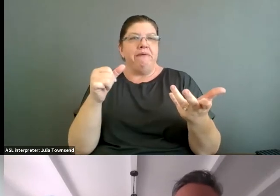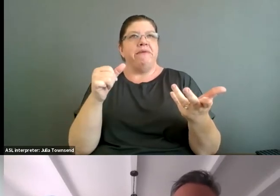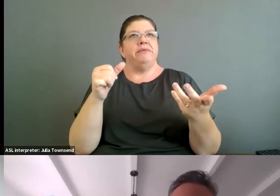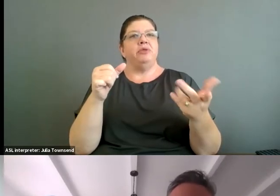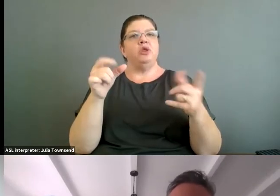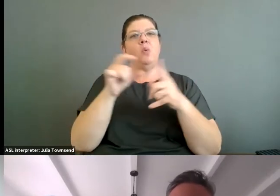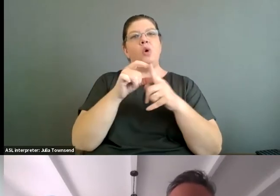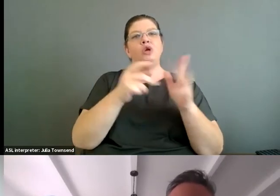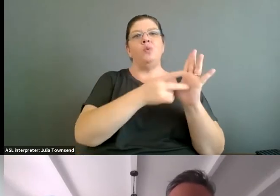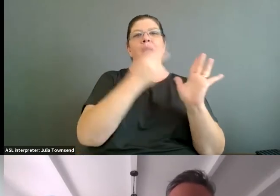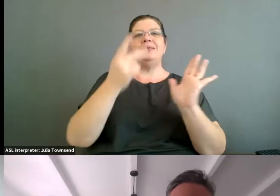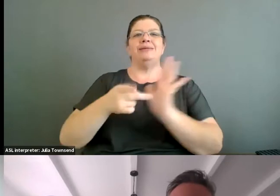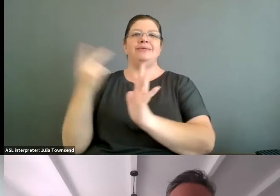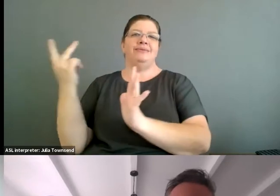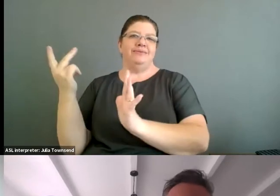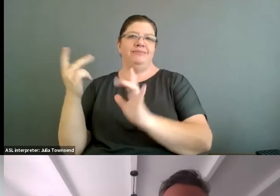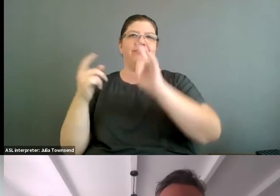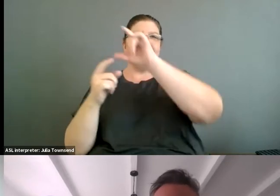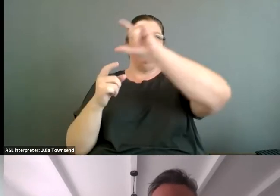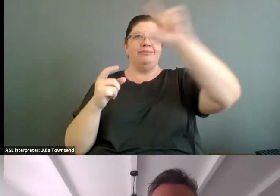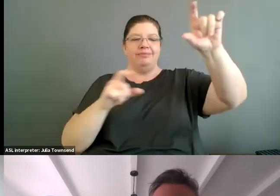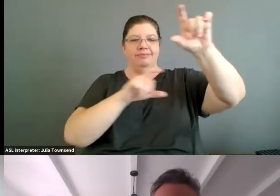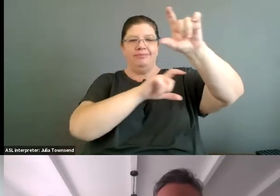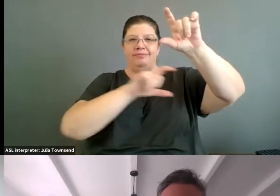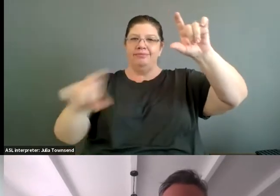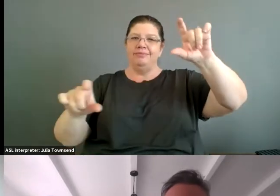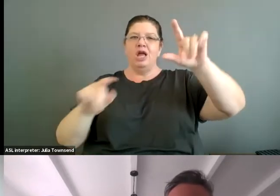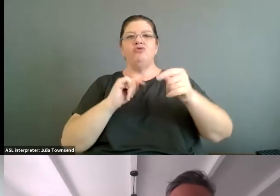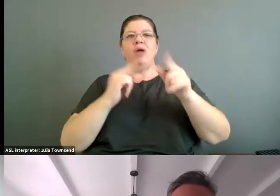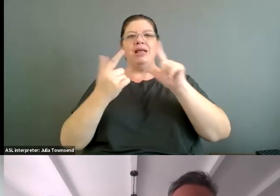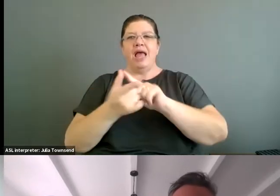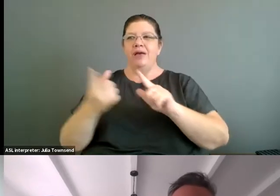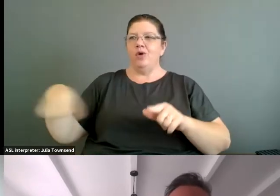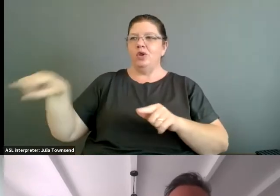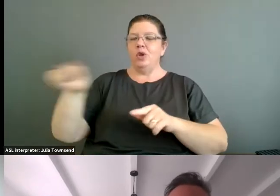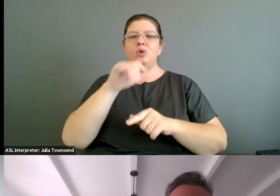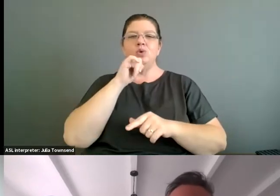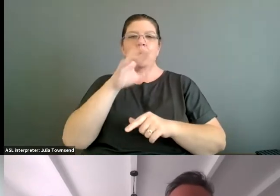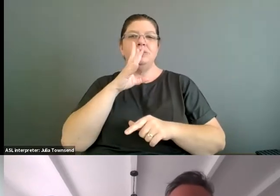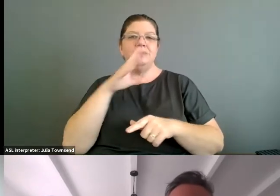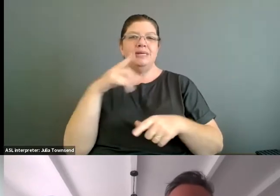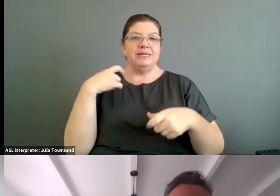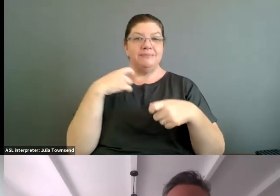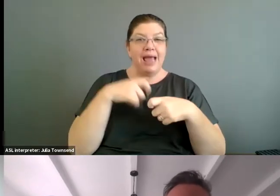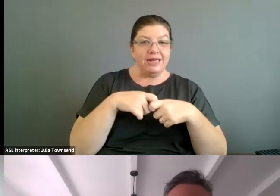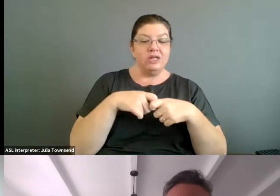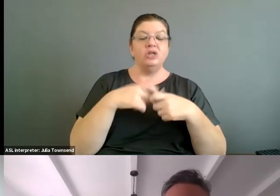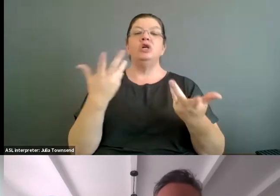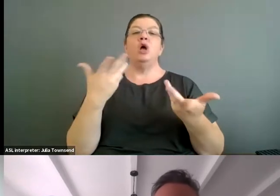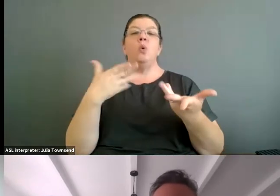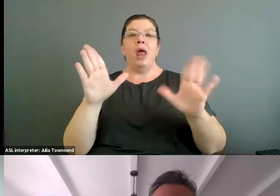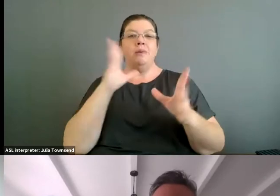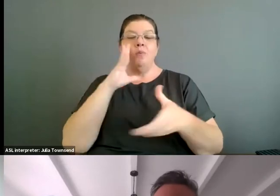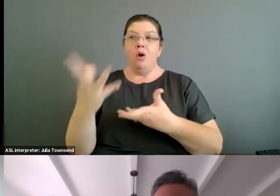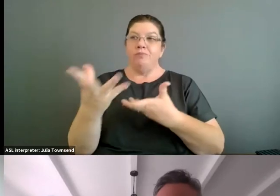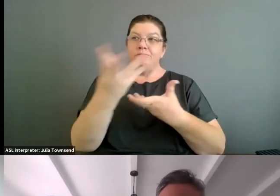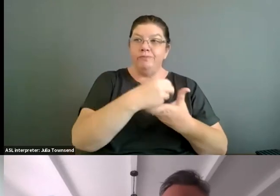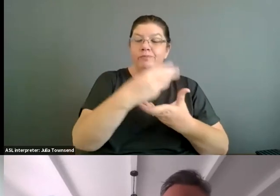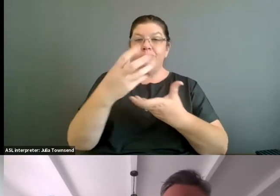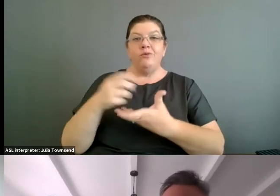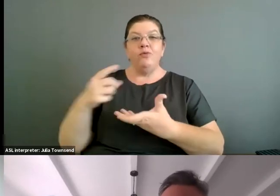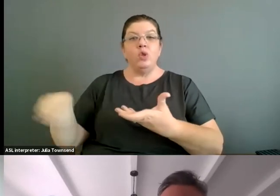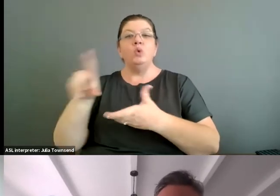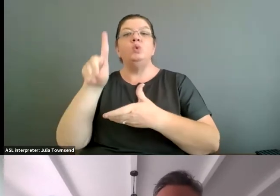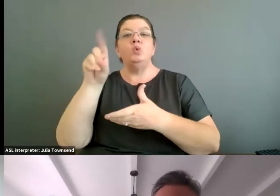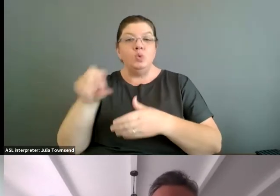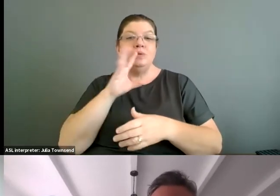up there twice and provide a translation for kids who don't speak Spanish, and as a way to just be more inclusive for the kids that do speak